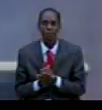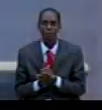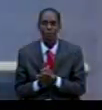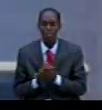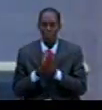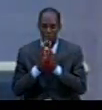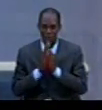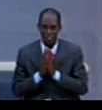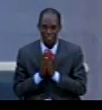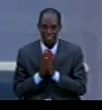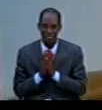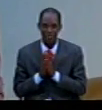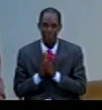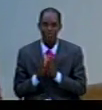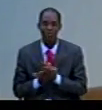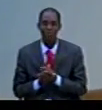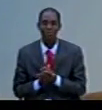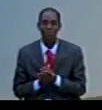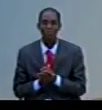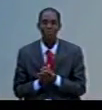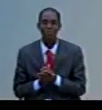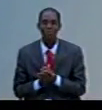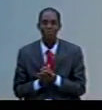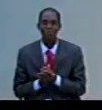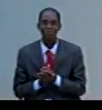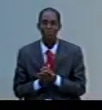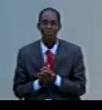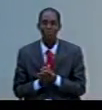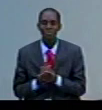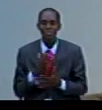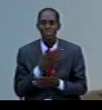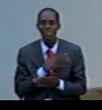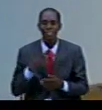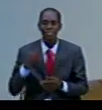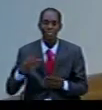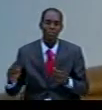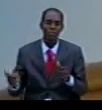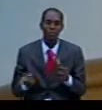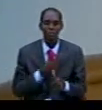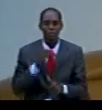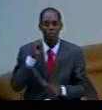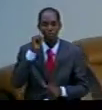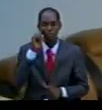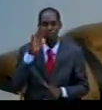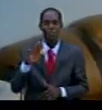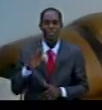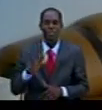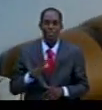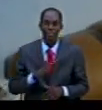Amen. I'm the first lady in all your state.